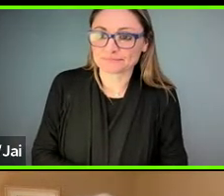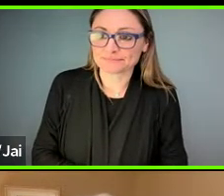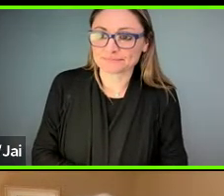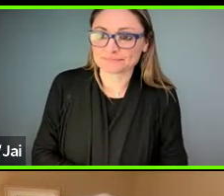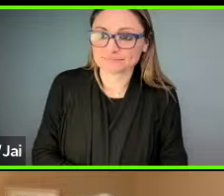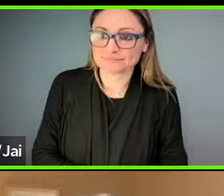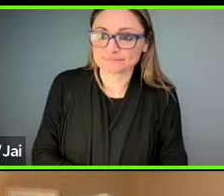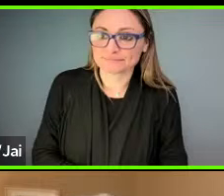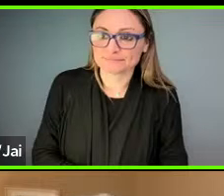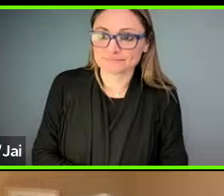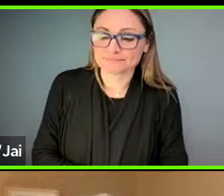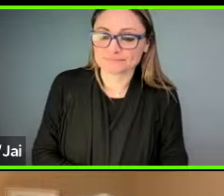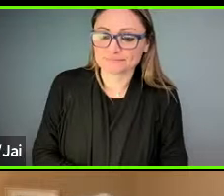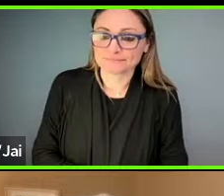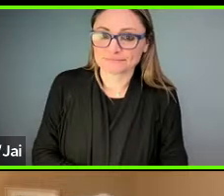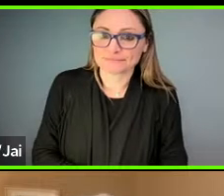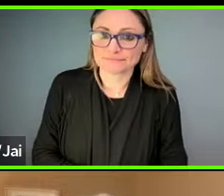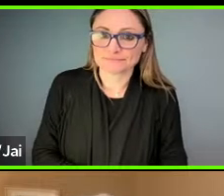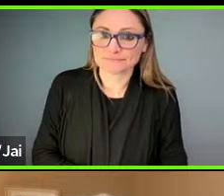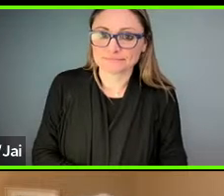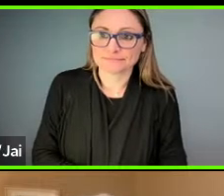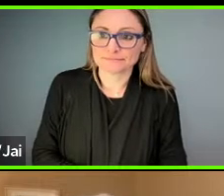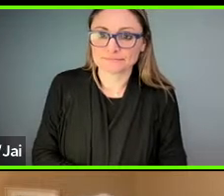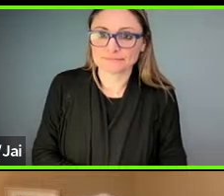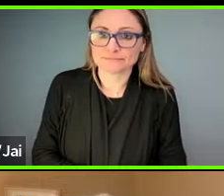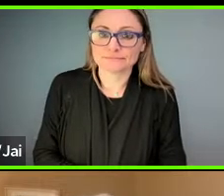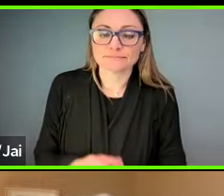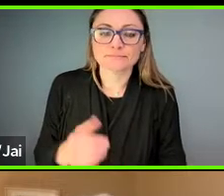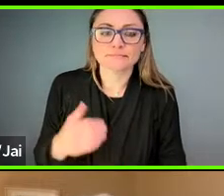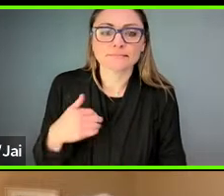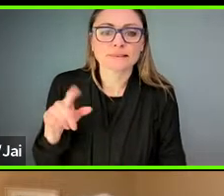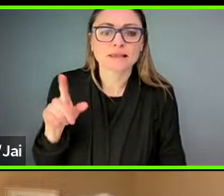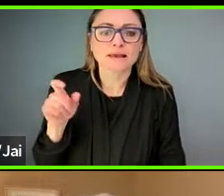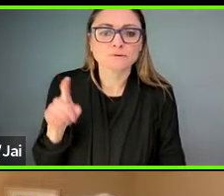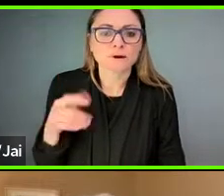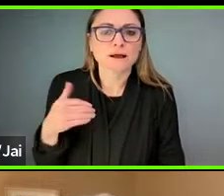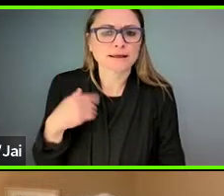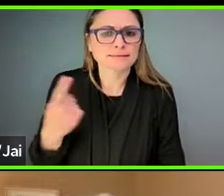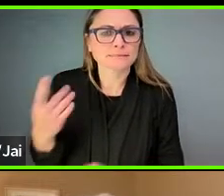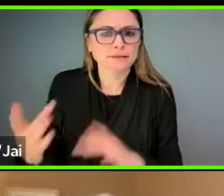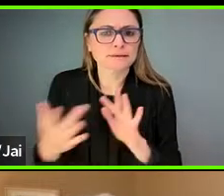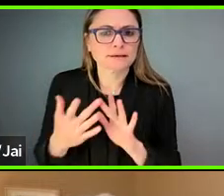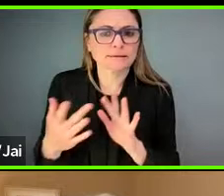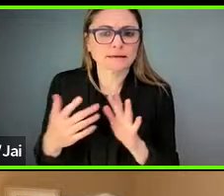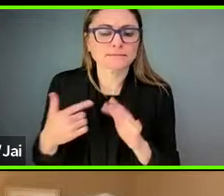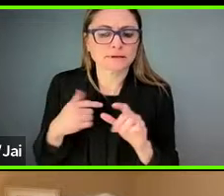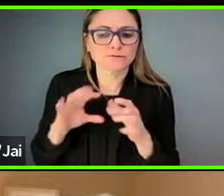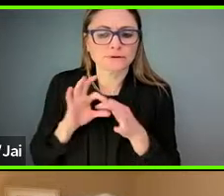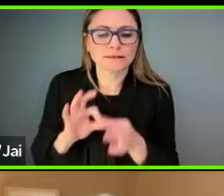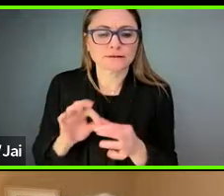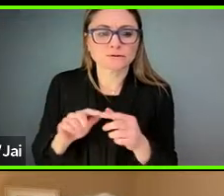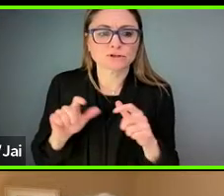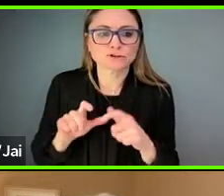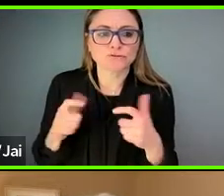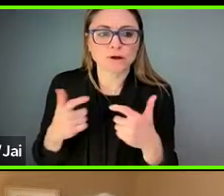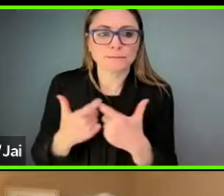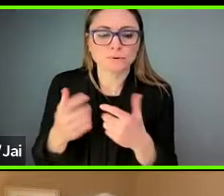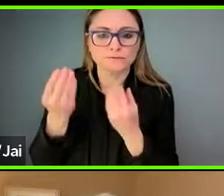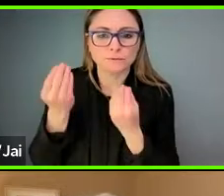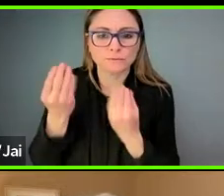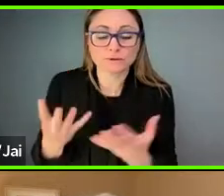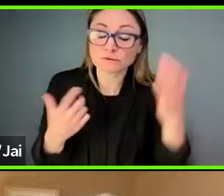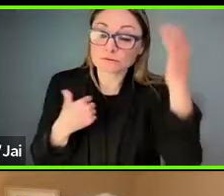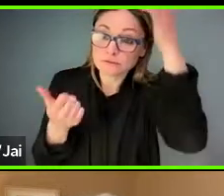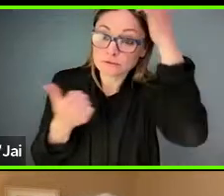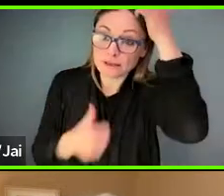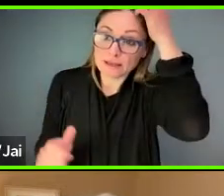Okay. Someone contact me. I have a question just because I had someone contact me about the tribal information. Is there any place